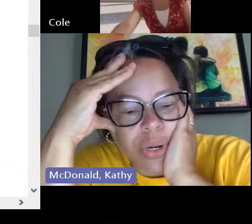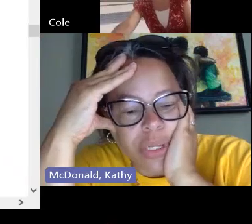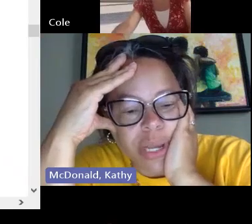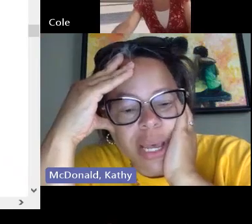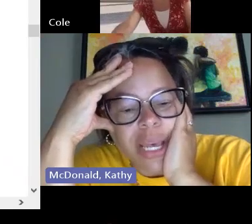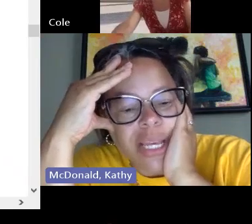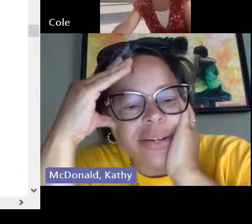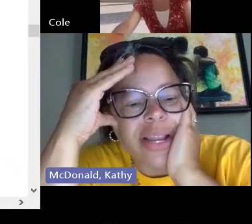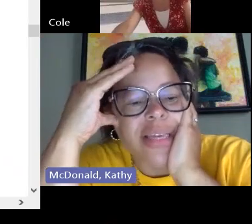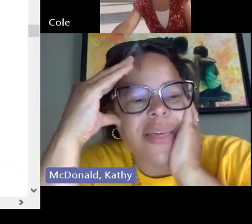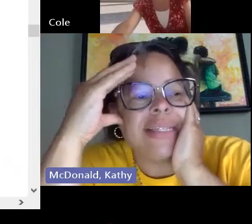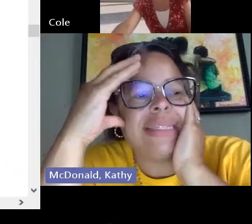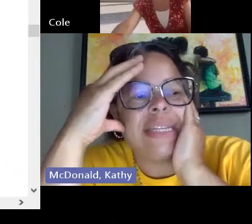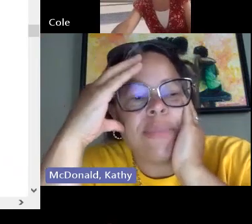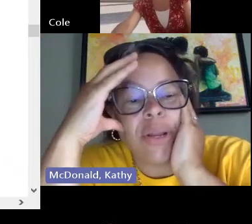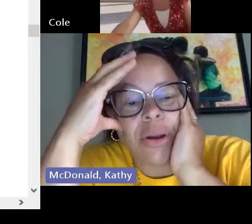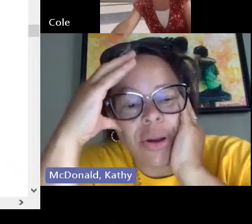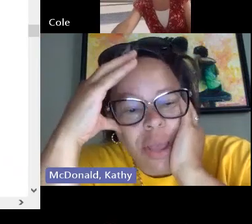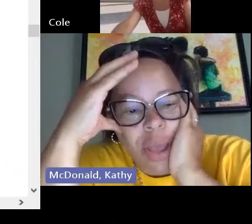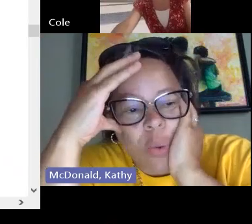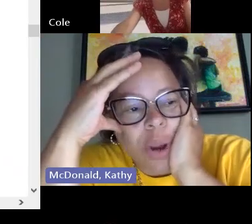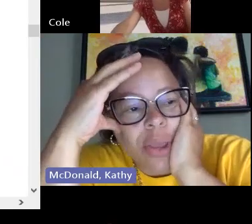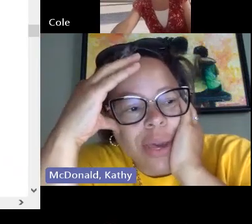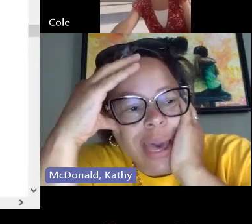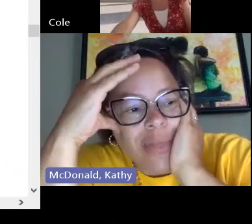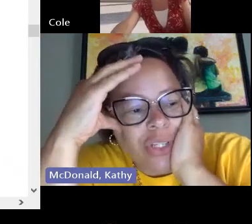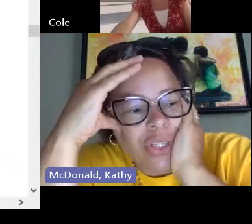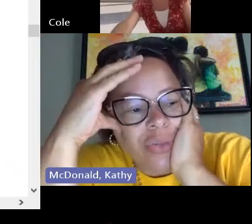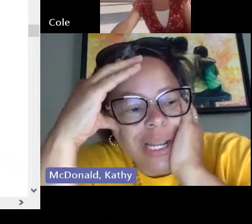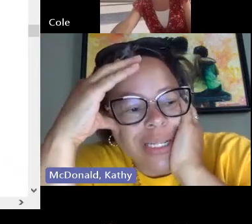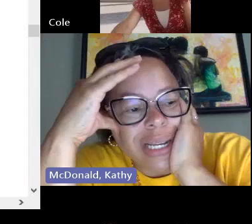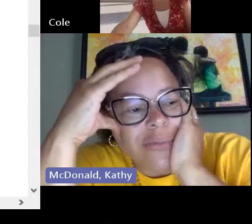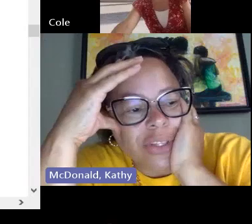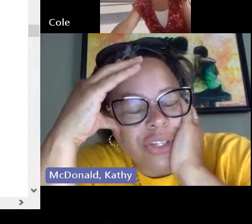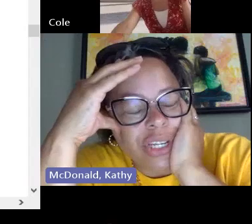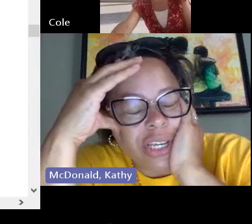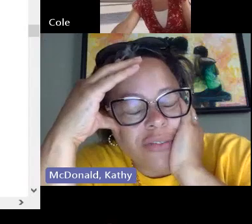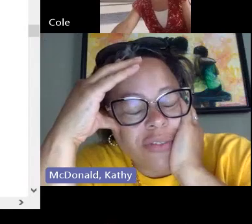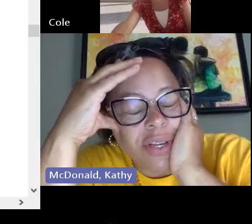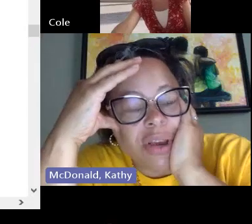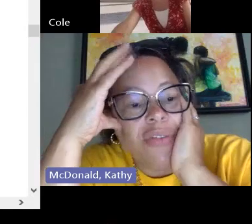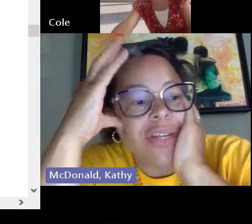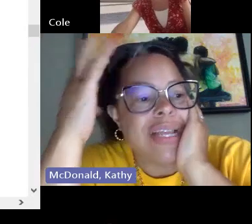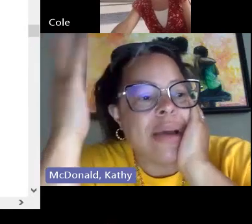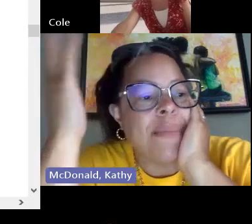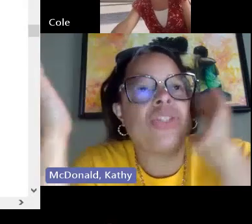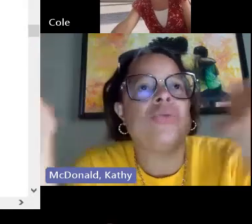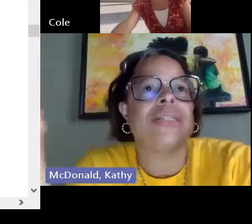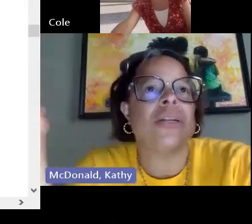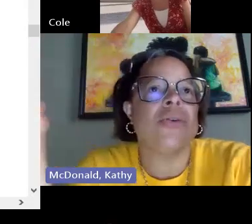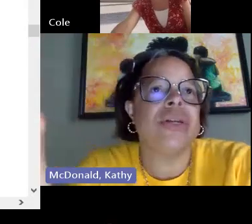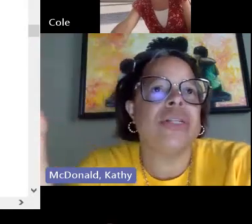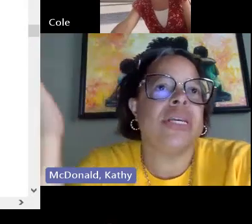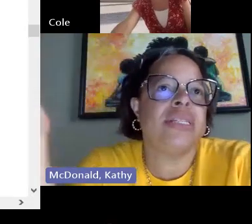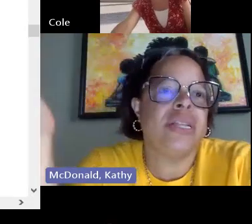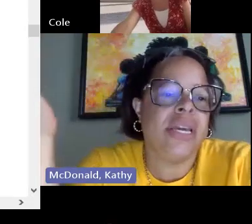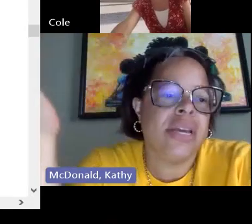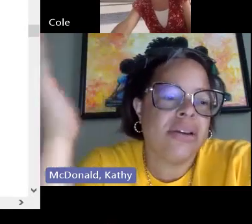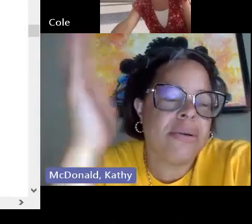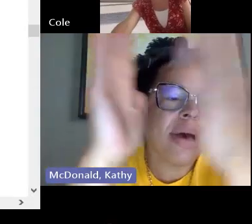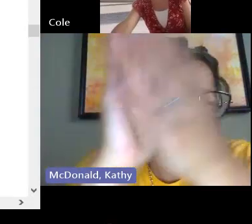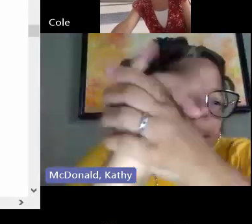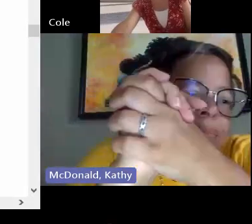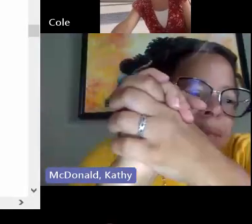Stellar Awards, is there anything similar where you gather students that have achieved, for example, the students that are going to